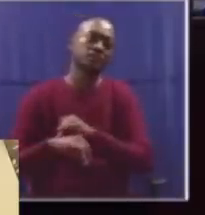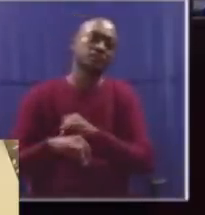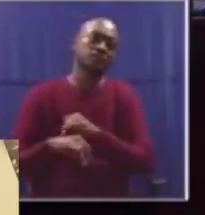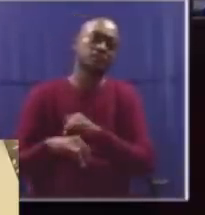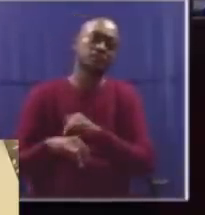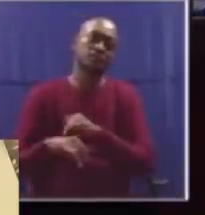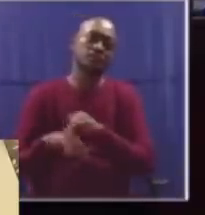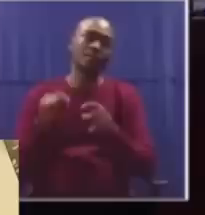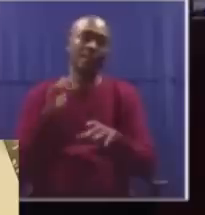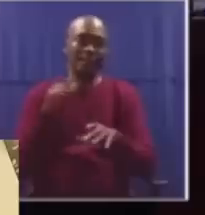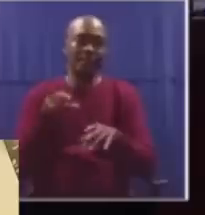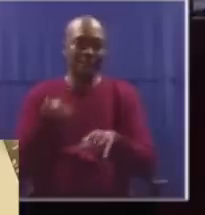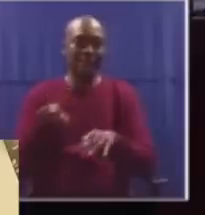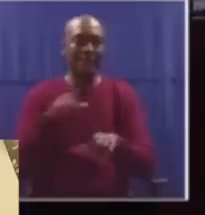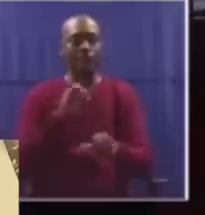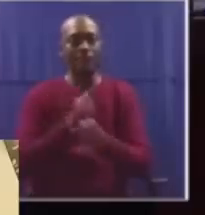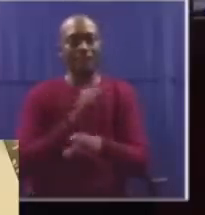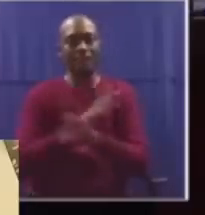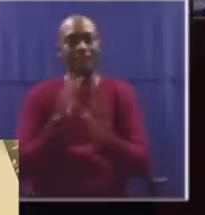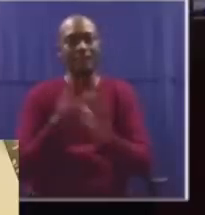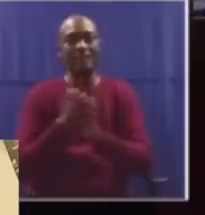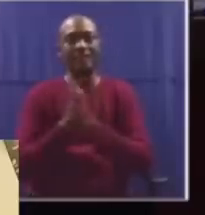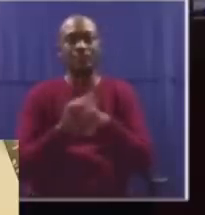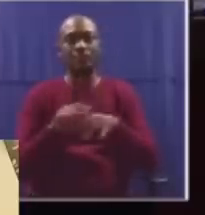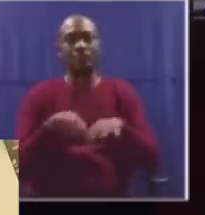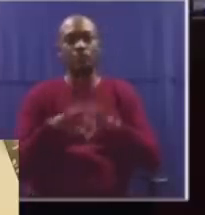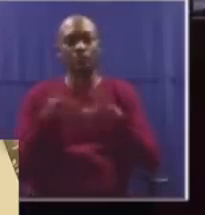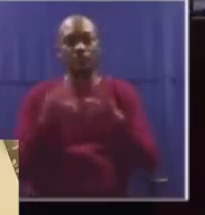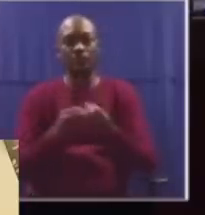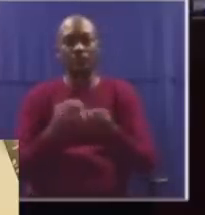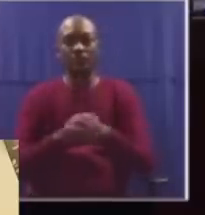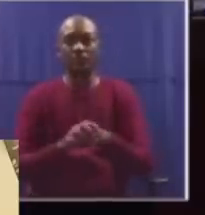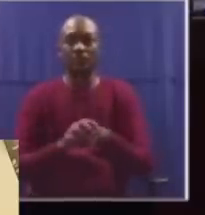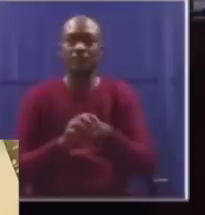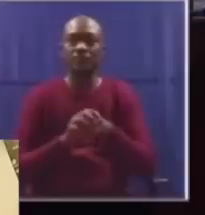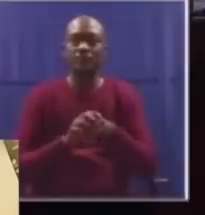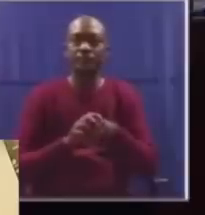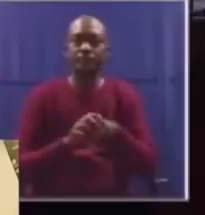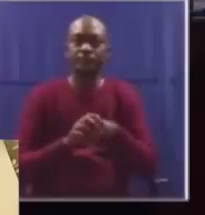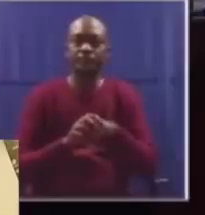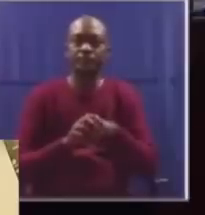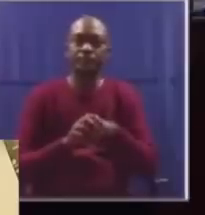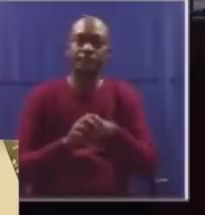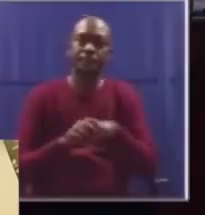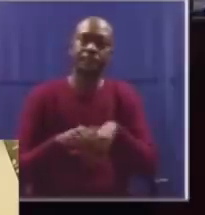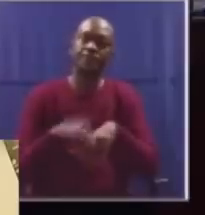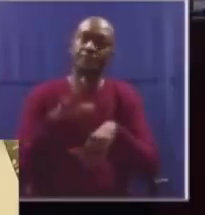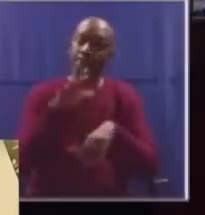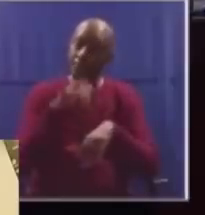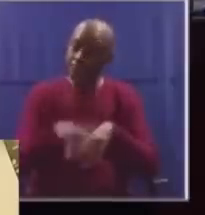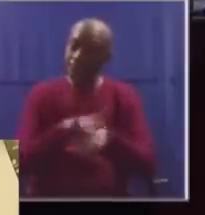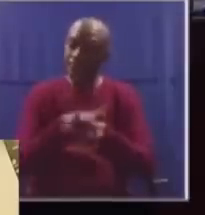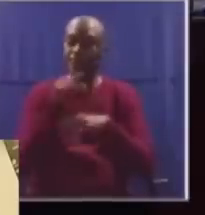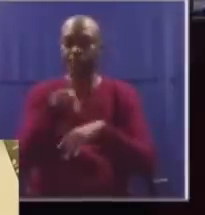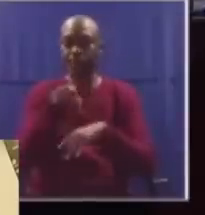the destruction. The key is to ensure that patrons of the public and the